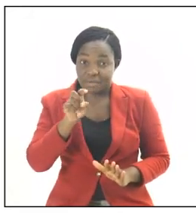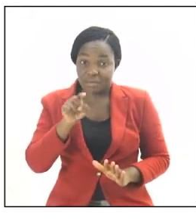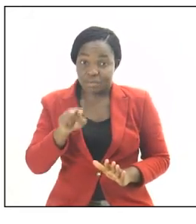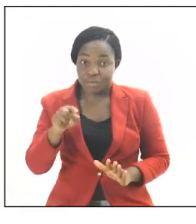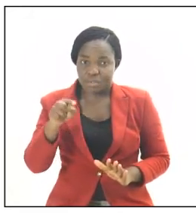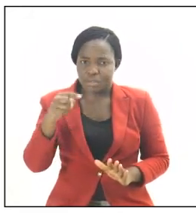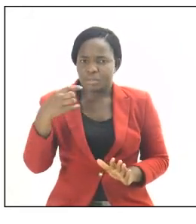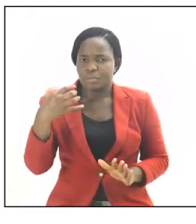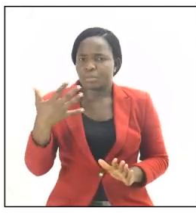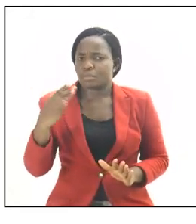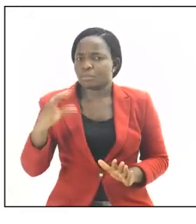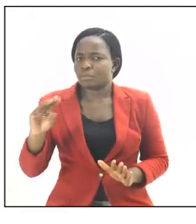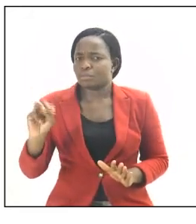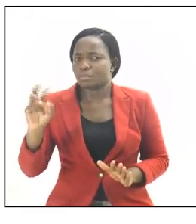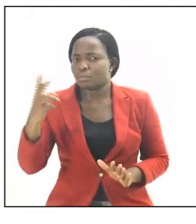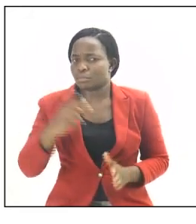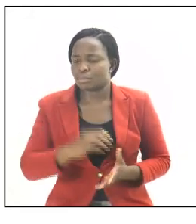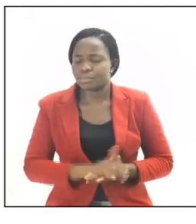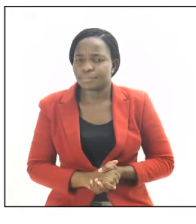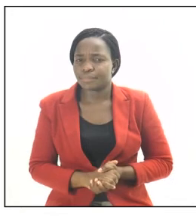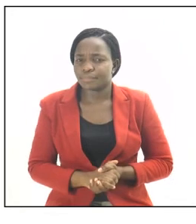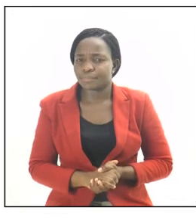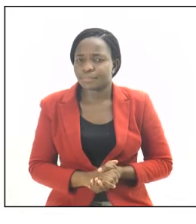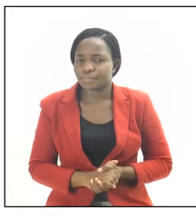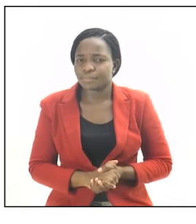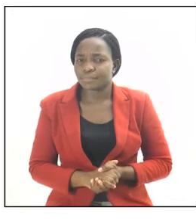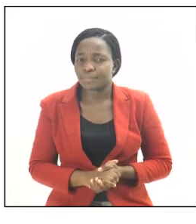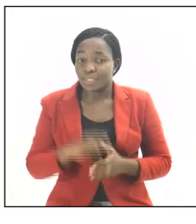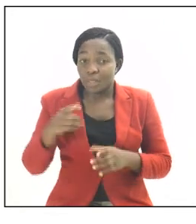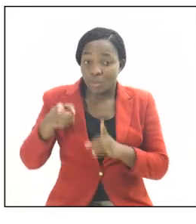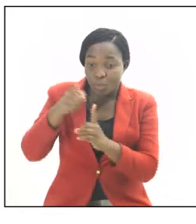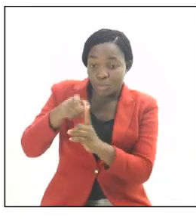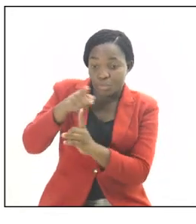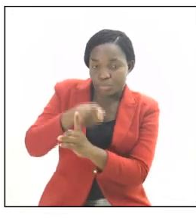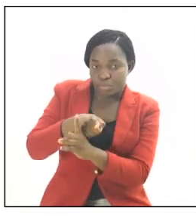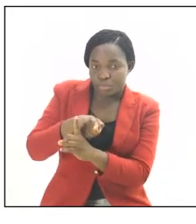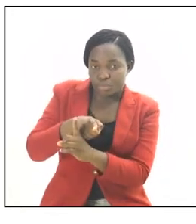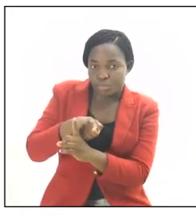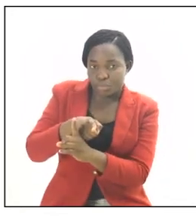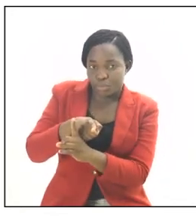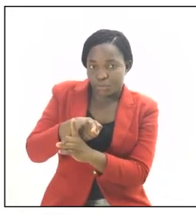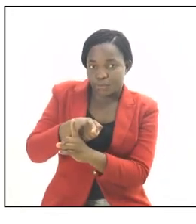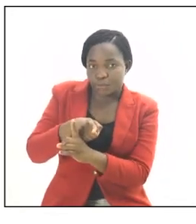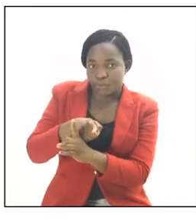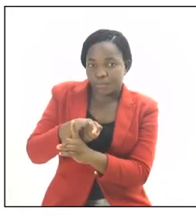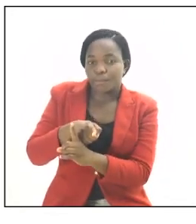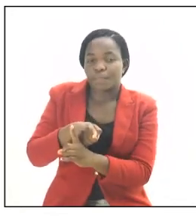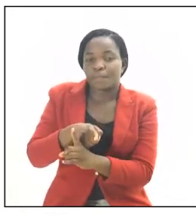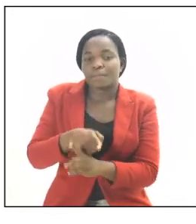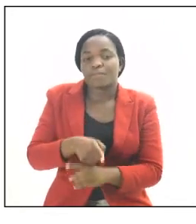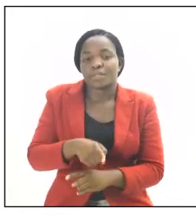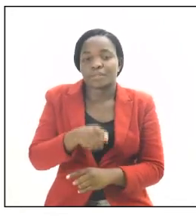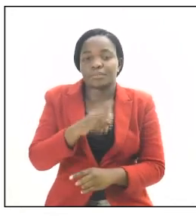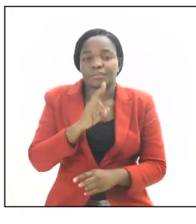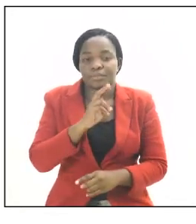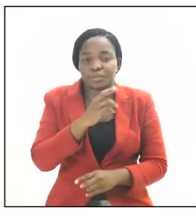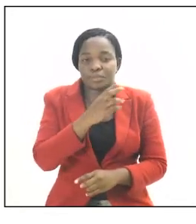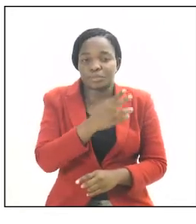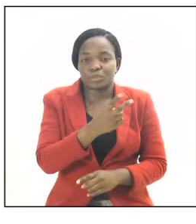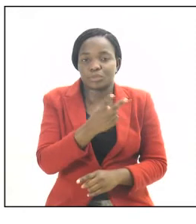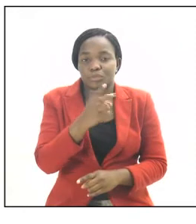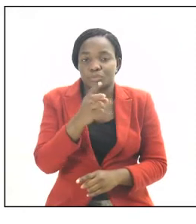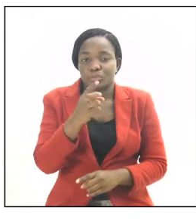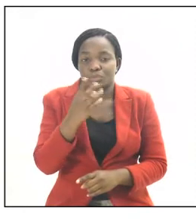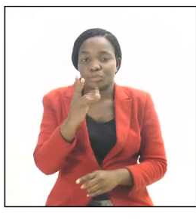27.47 centimeters squared. Now we round off to 27.5 centimeters squared as